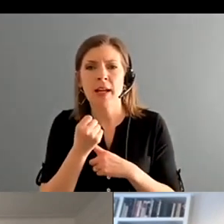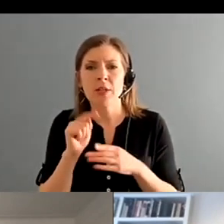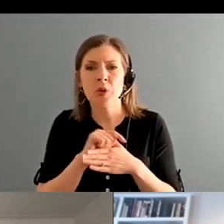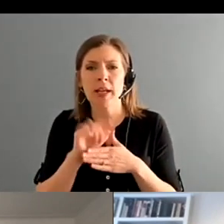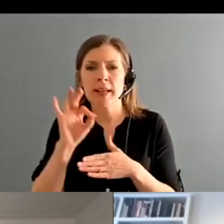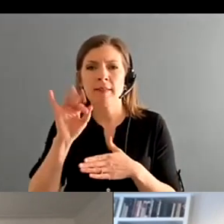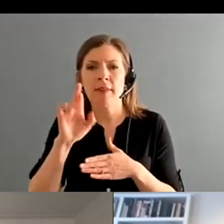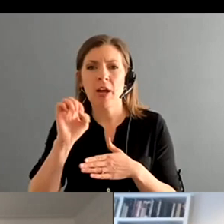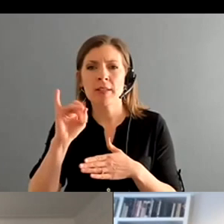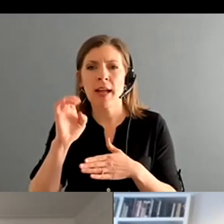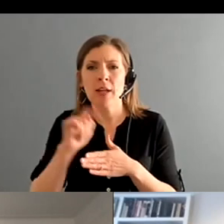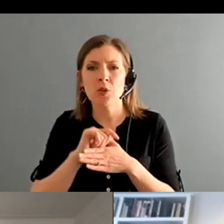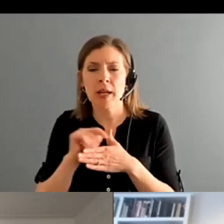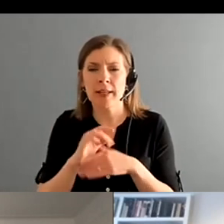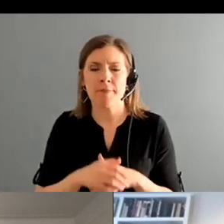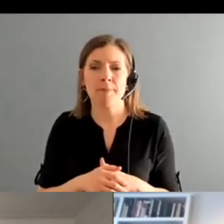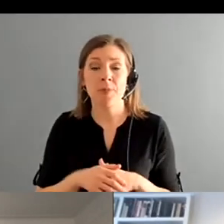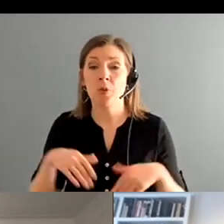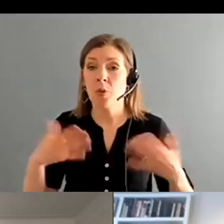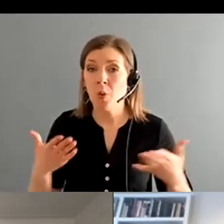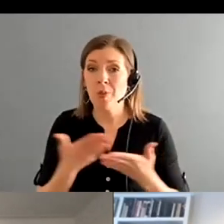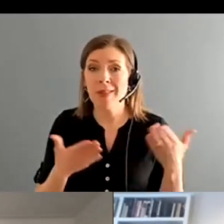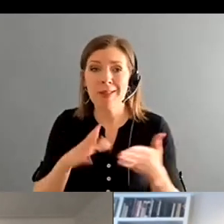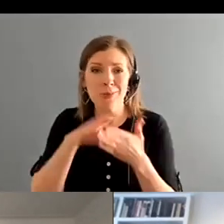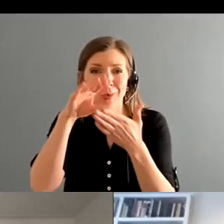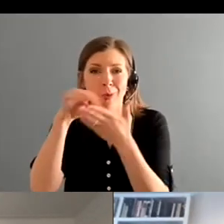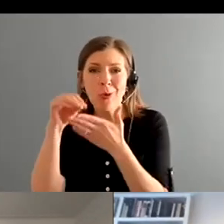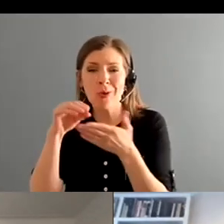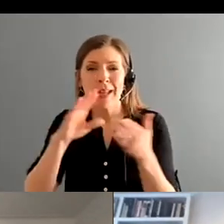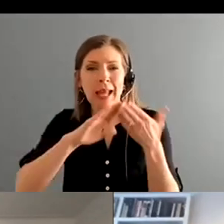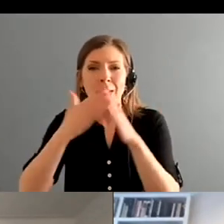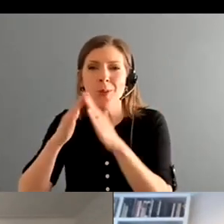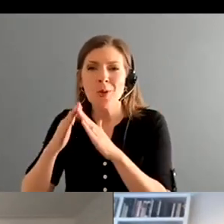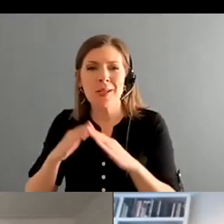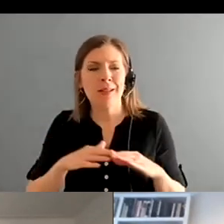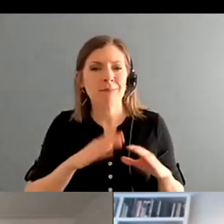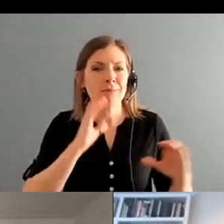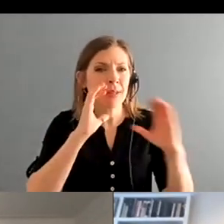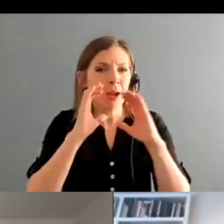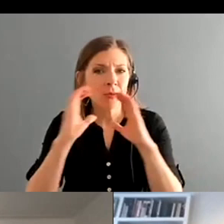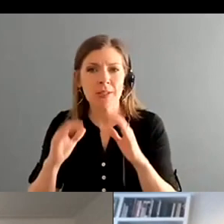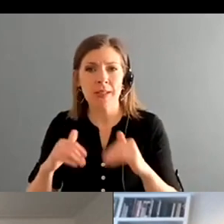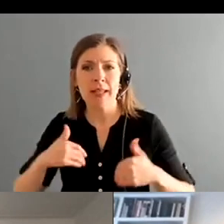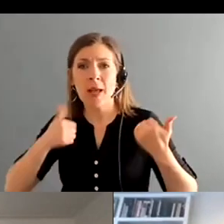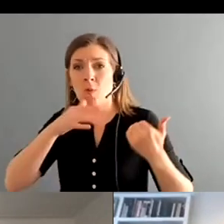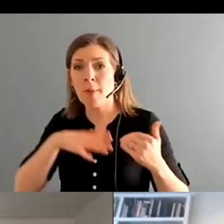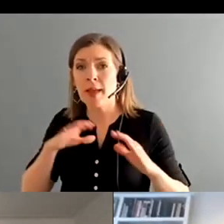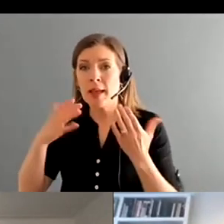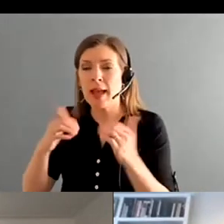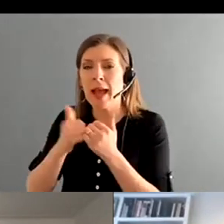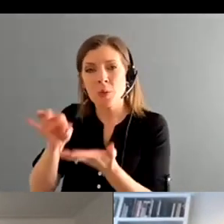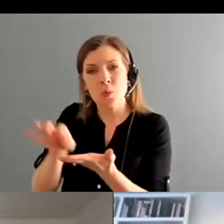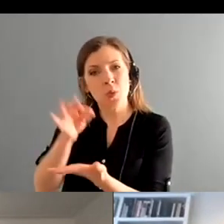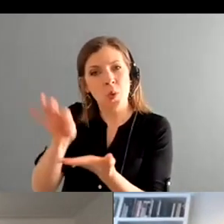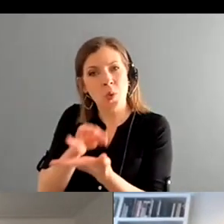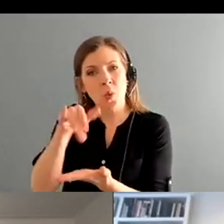So the things you learn in community. In young women, it would be how to sew quilts. And